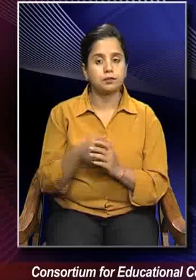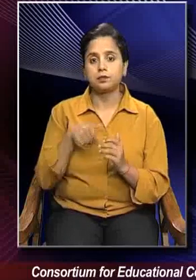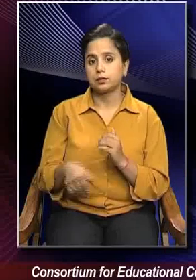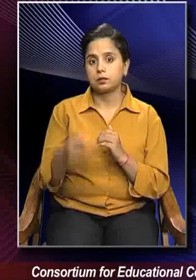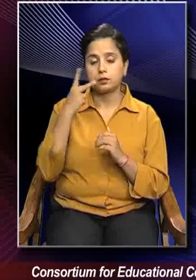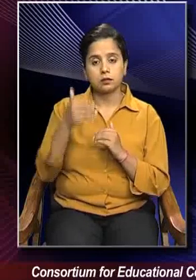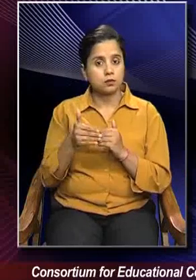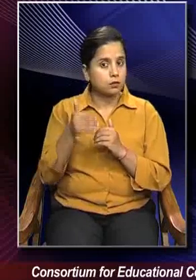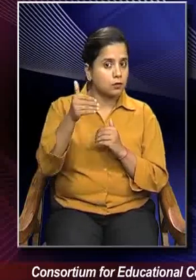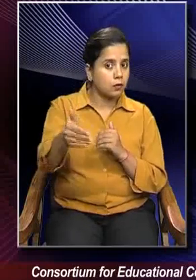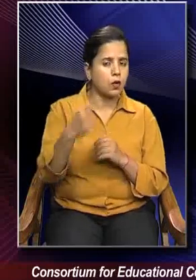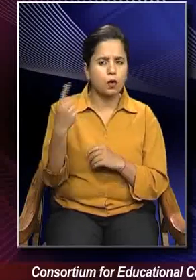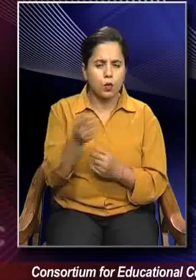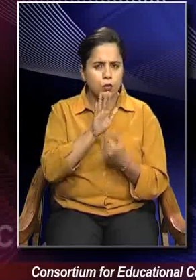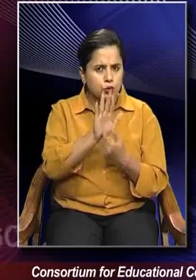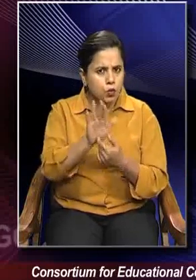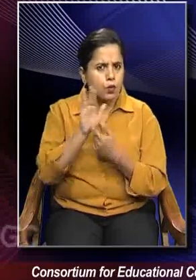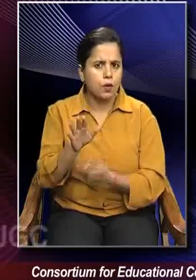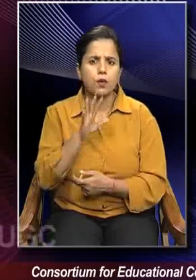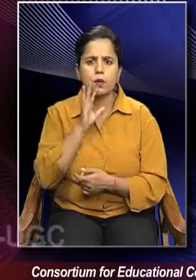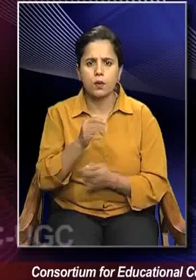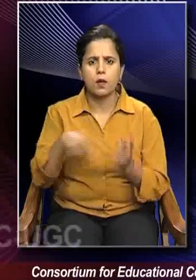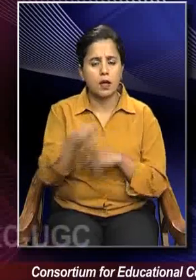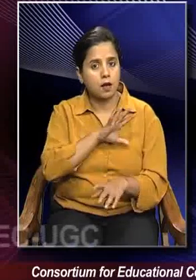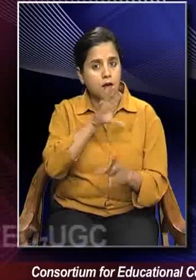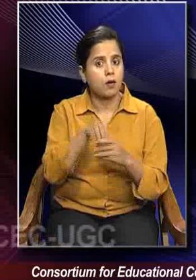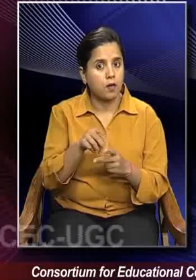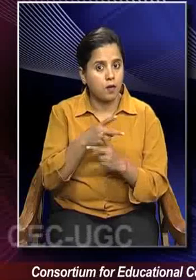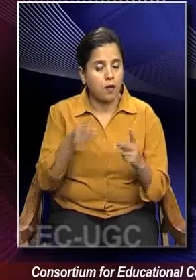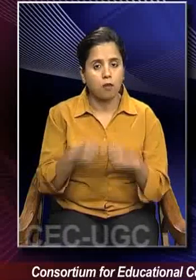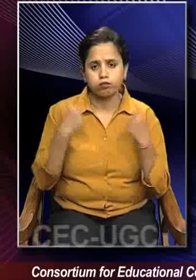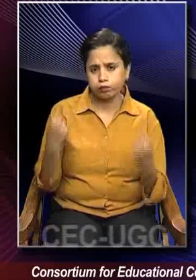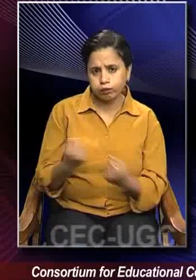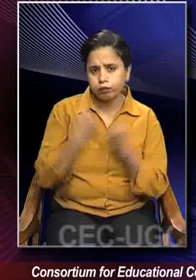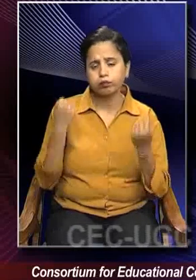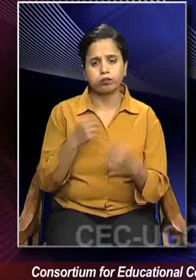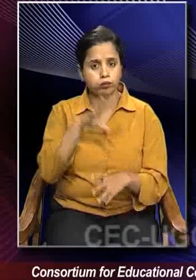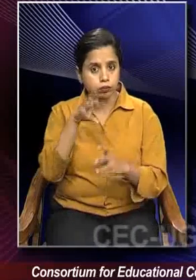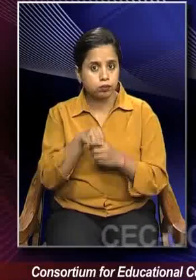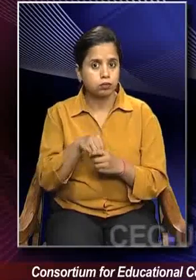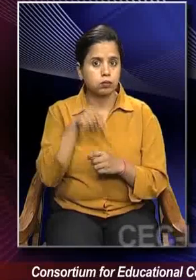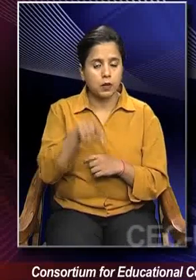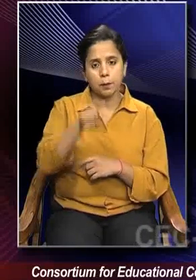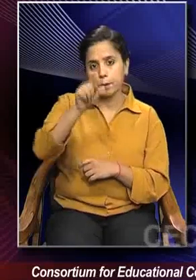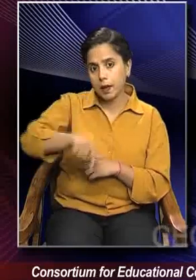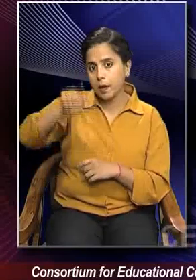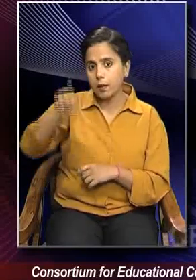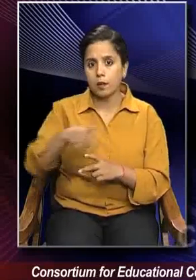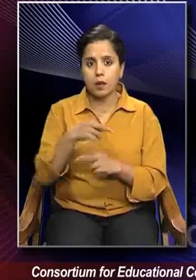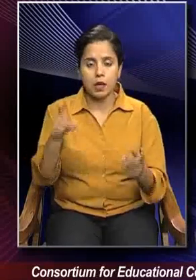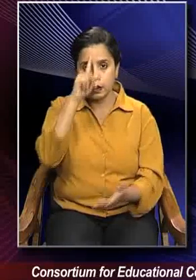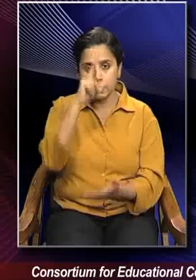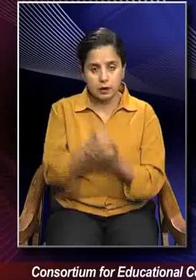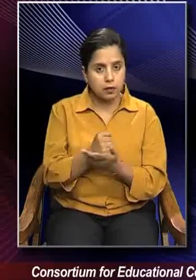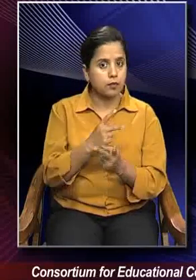beyond mere representation. It involves actively involving individuals in